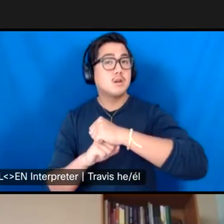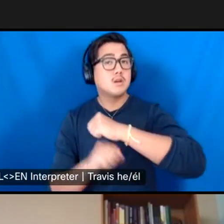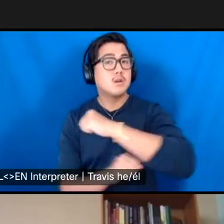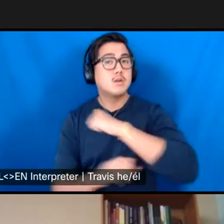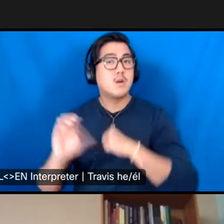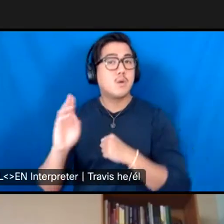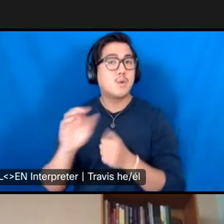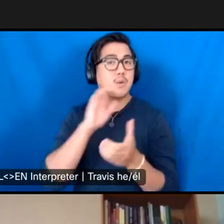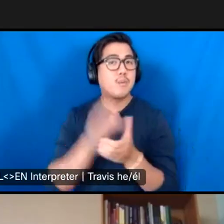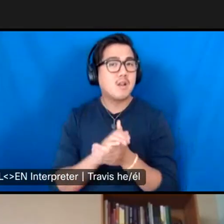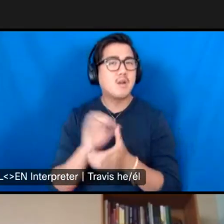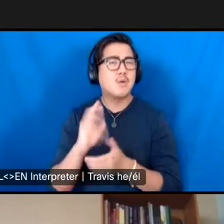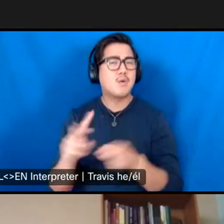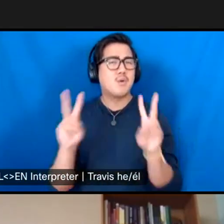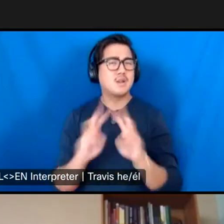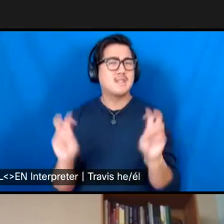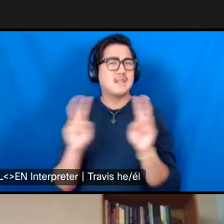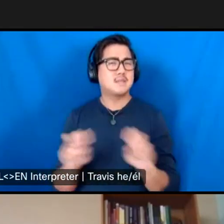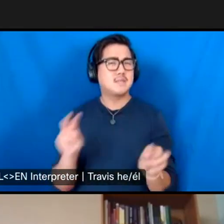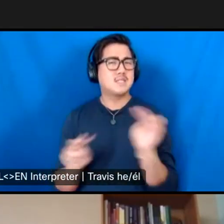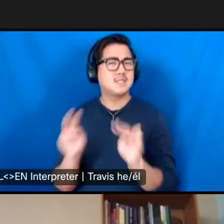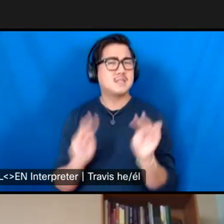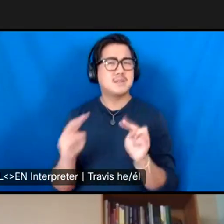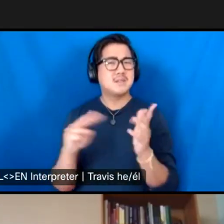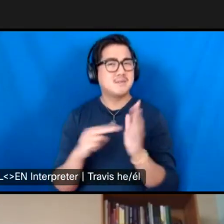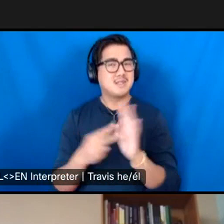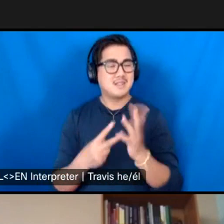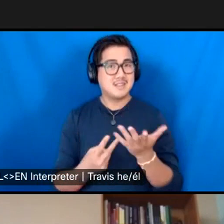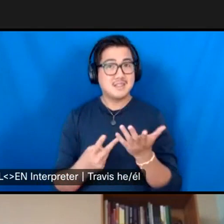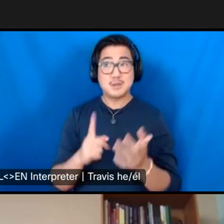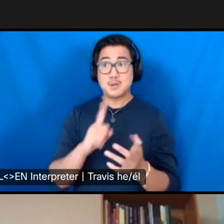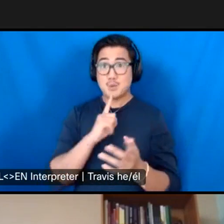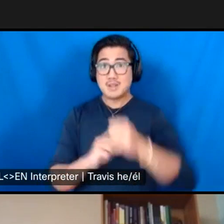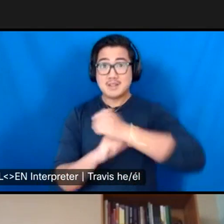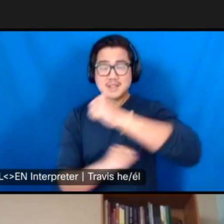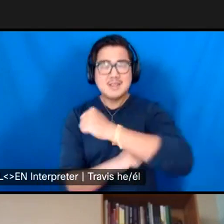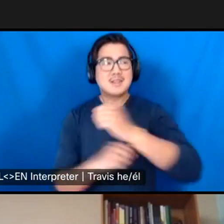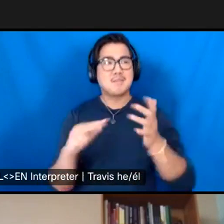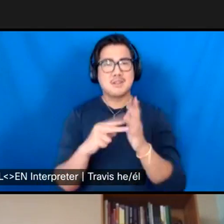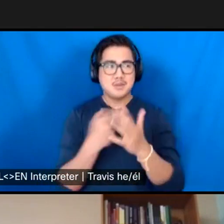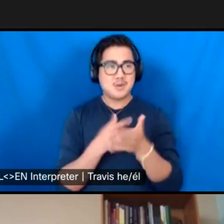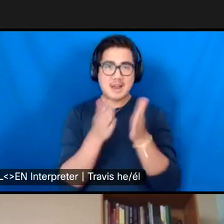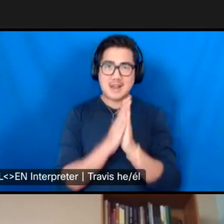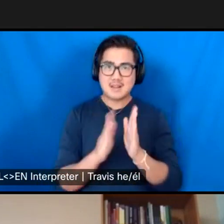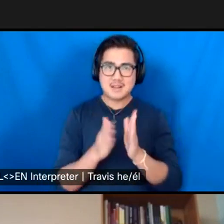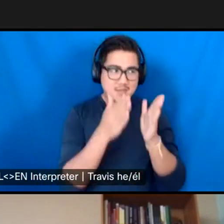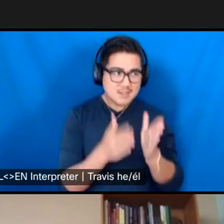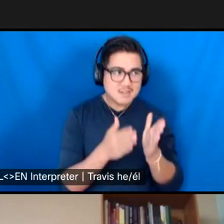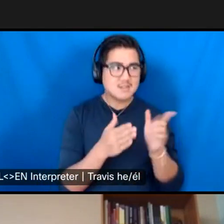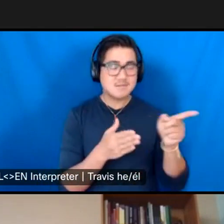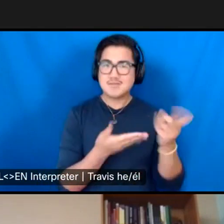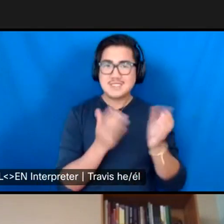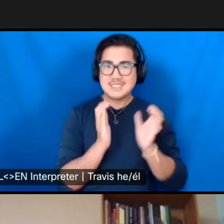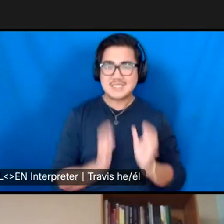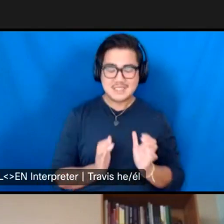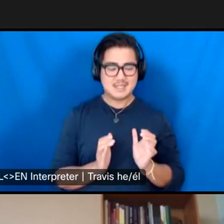talking about? You're asking someone to go inward and really build up self awareness and attunement with self and